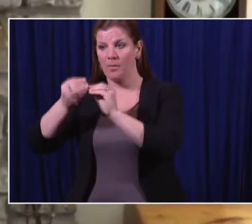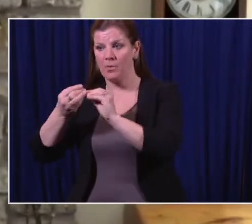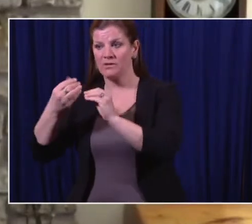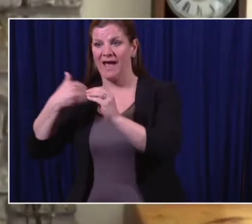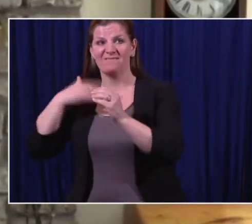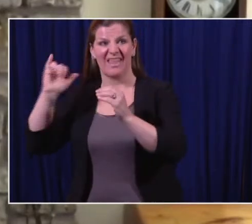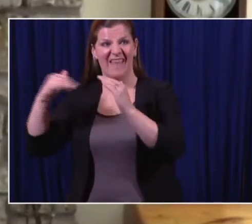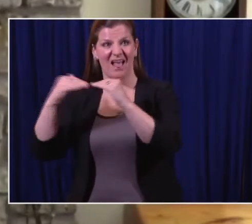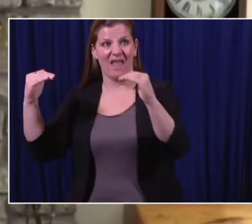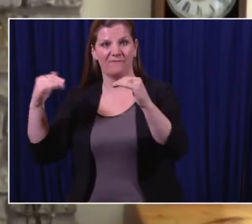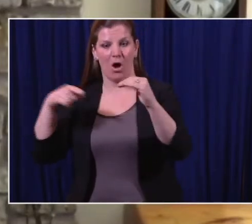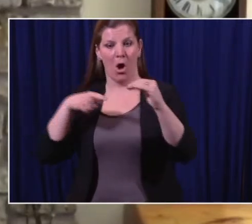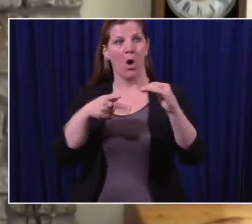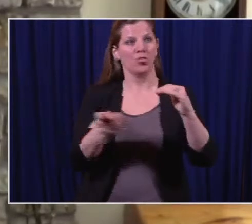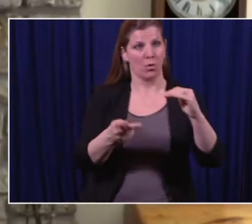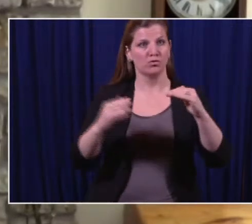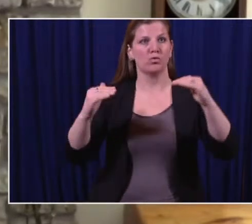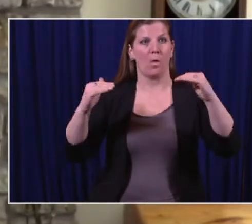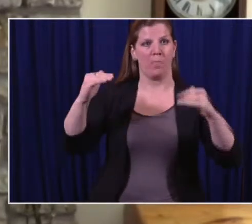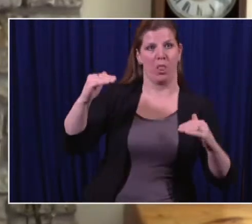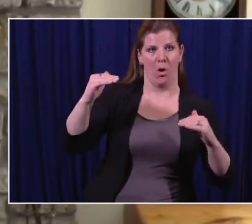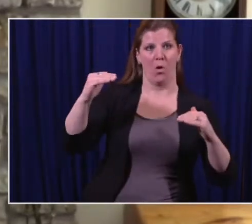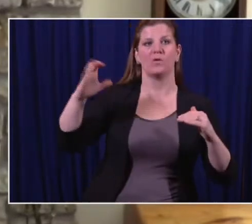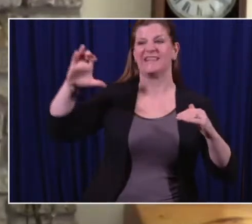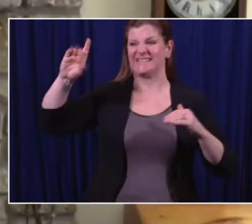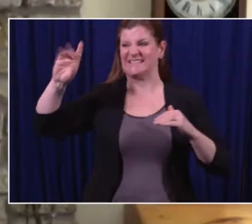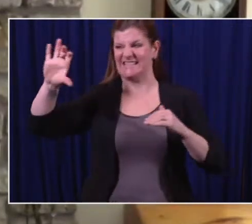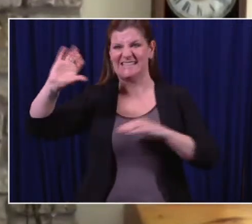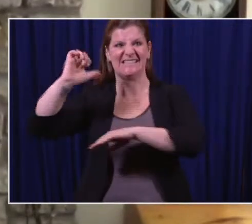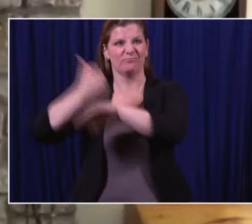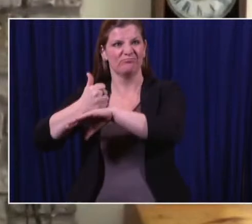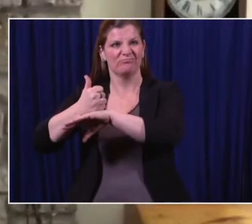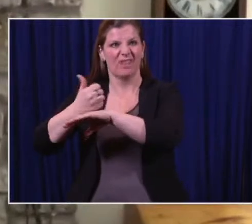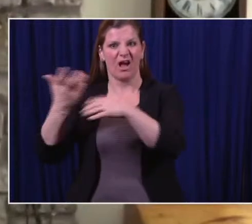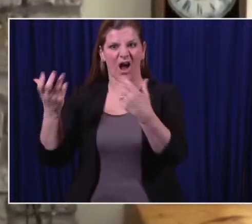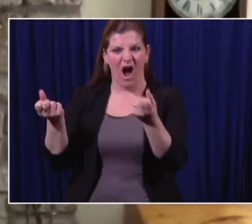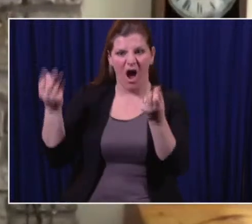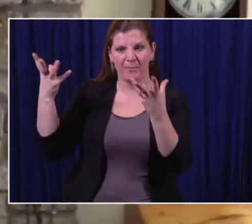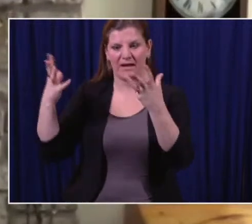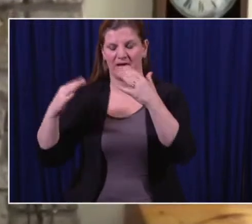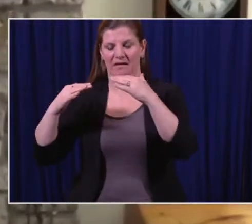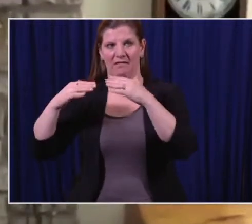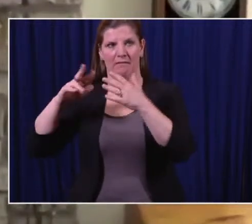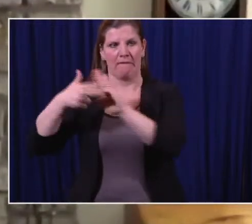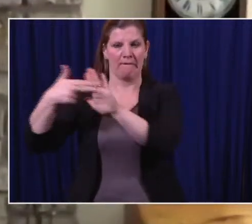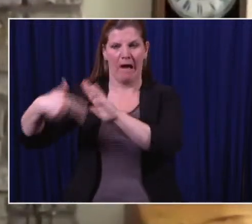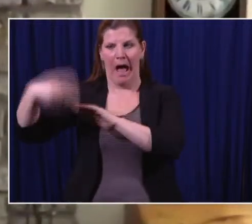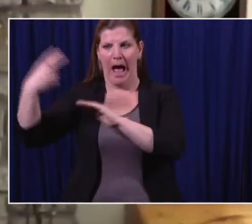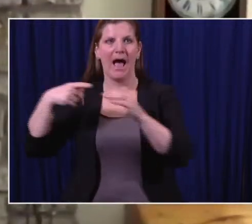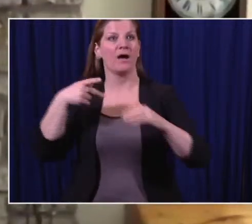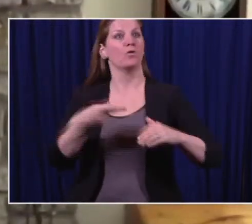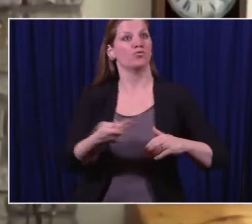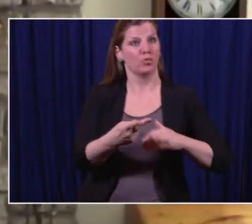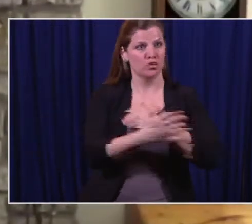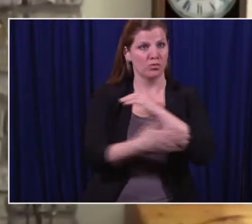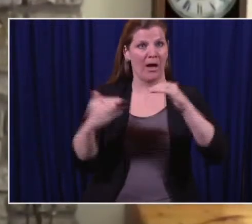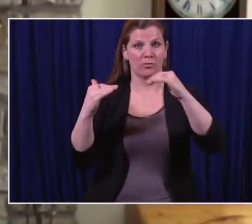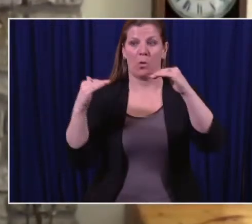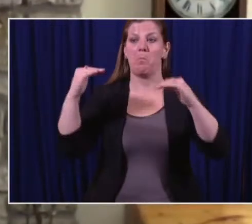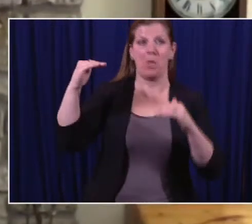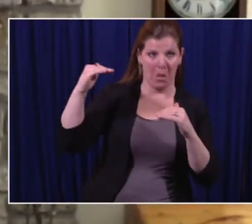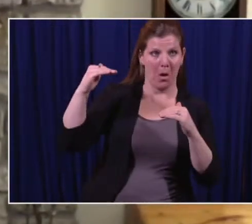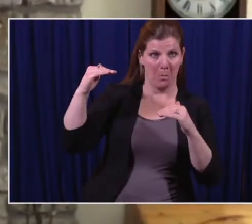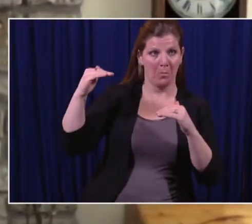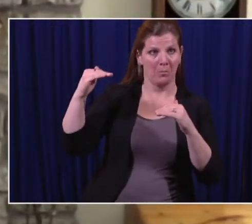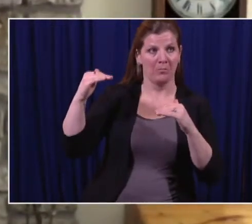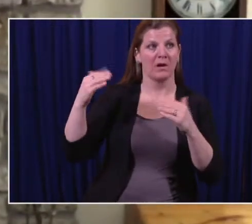county. So we still have 86 counties that are high incidence. Although if you look at the numbers, let's look, Eric, at the top